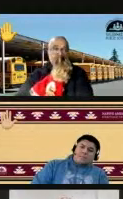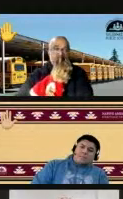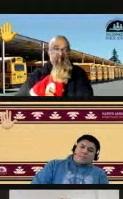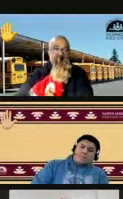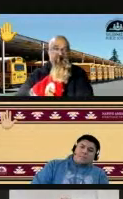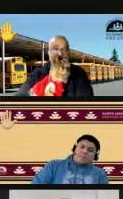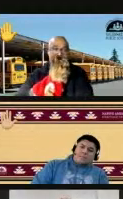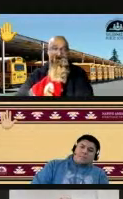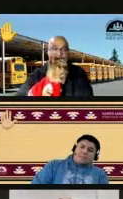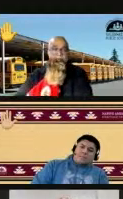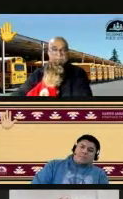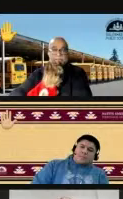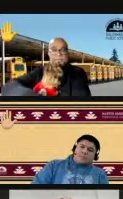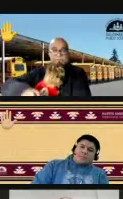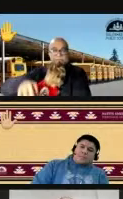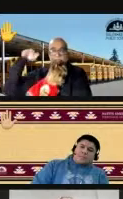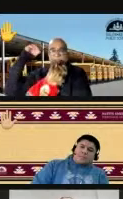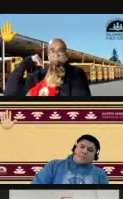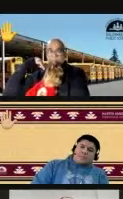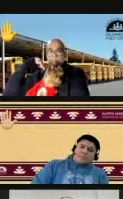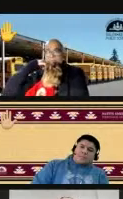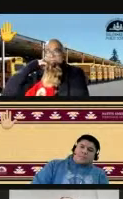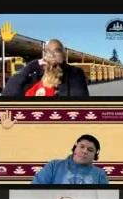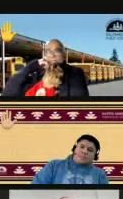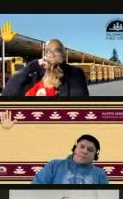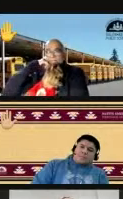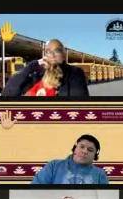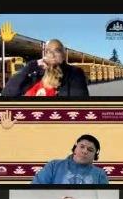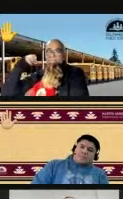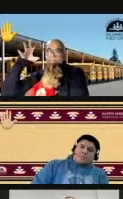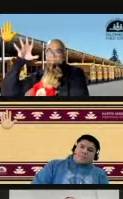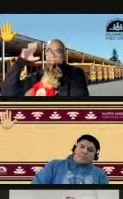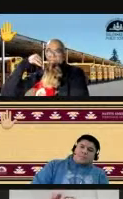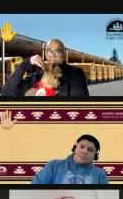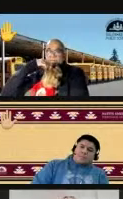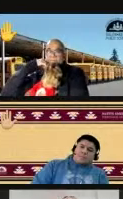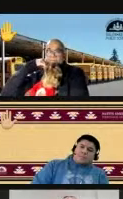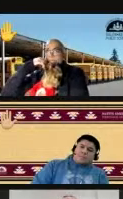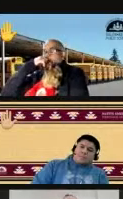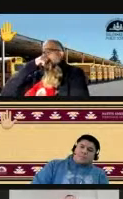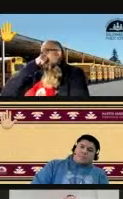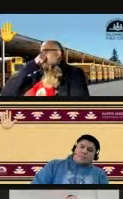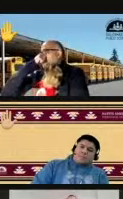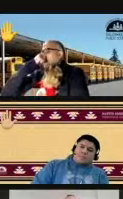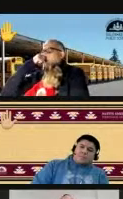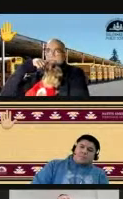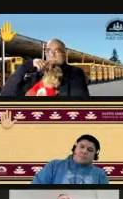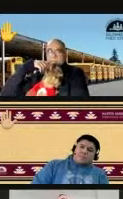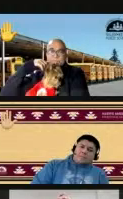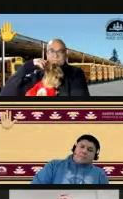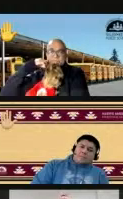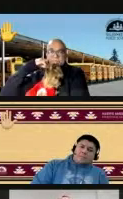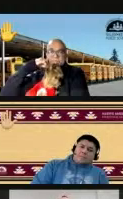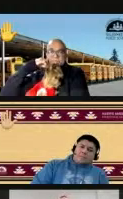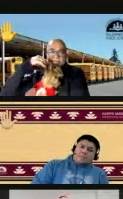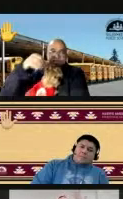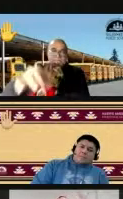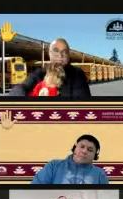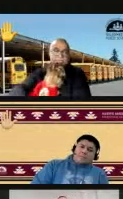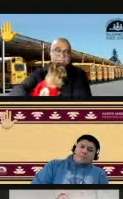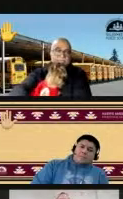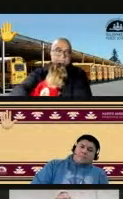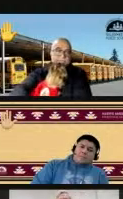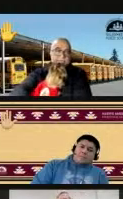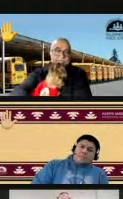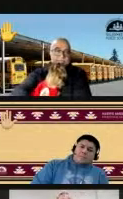the English language learners. So it's just language learners. And so that can be Spanish and English or anything else,